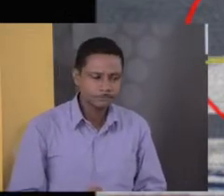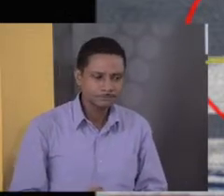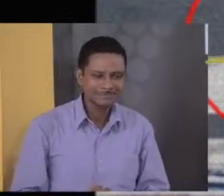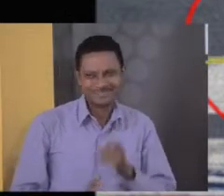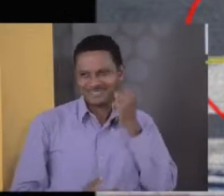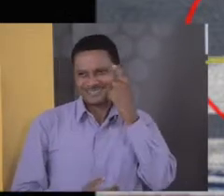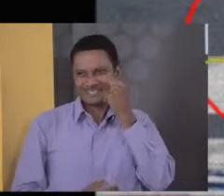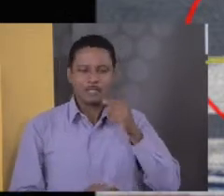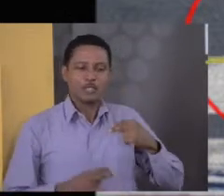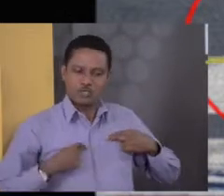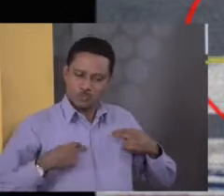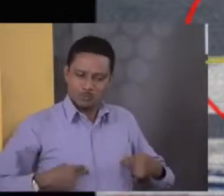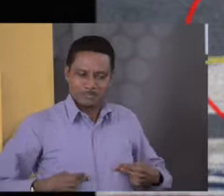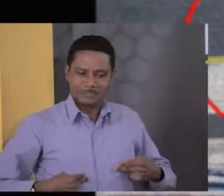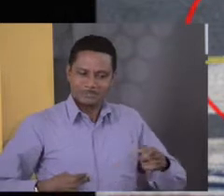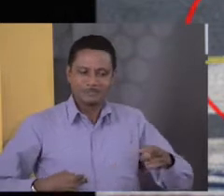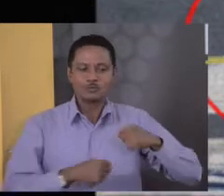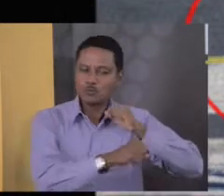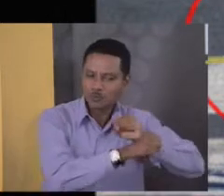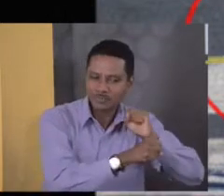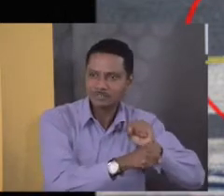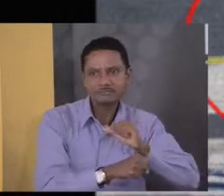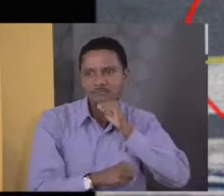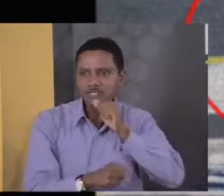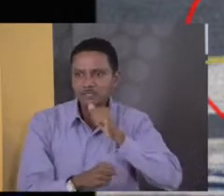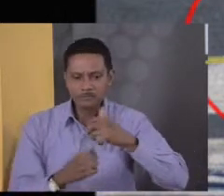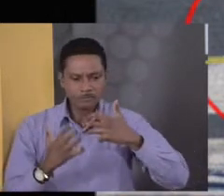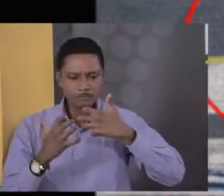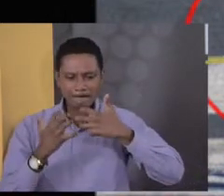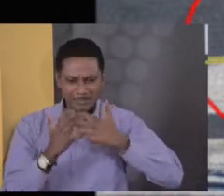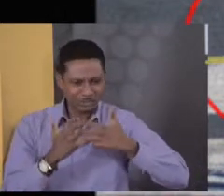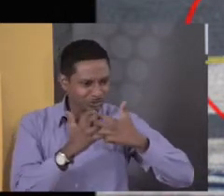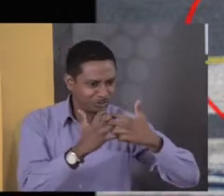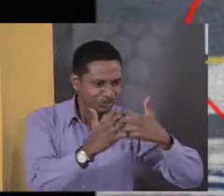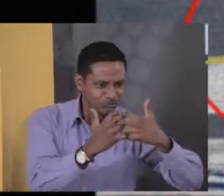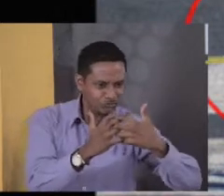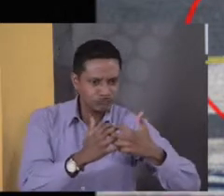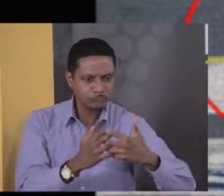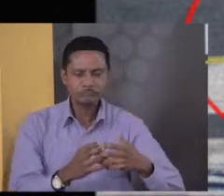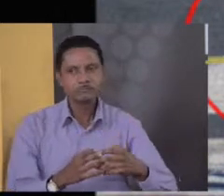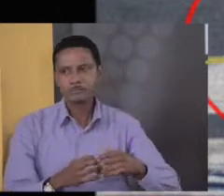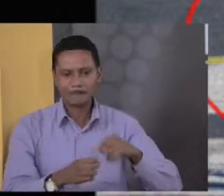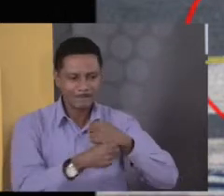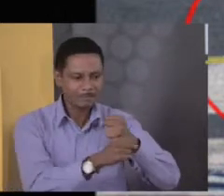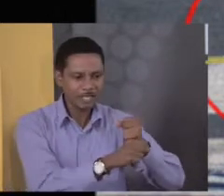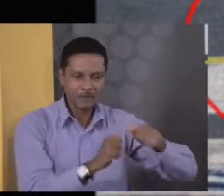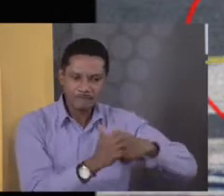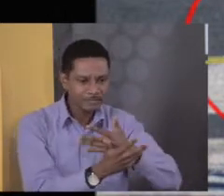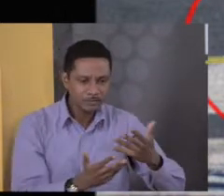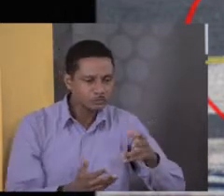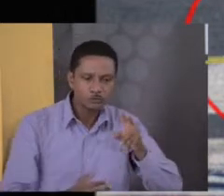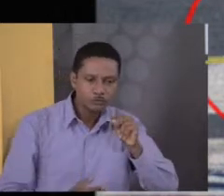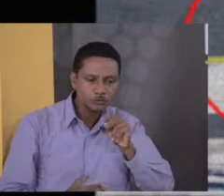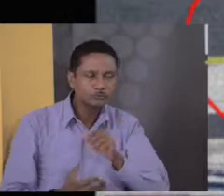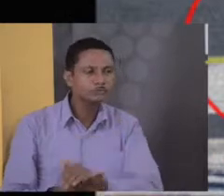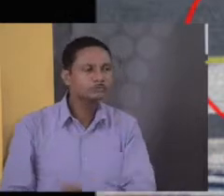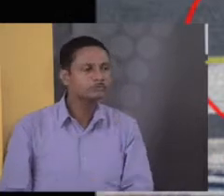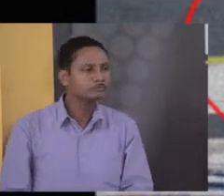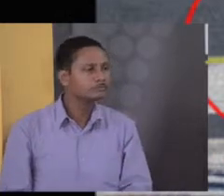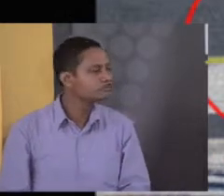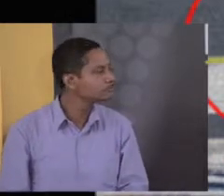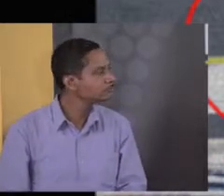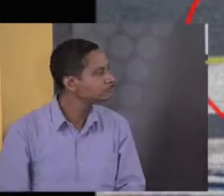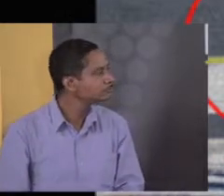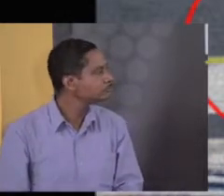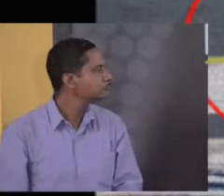runs in the seam. So again, once these things, the manufacturer cannot